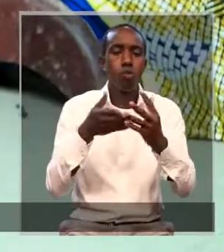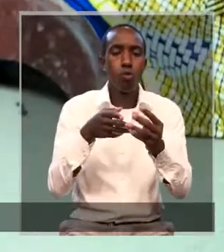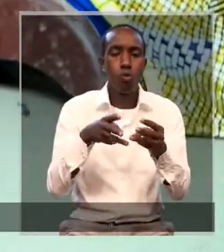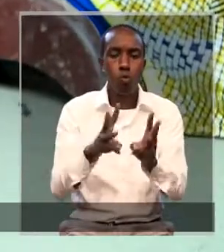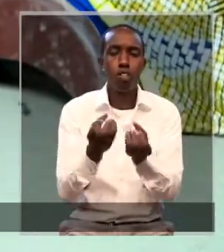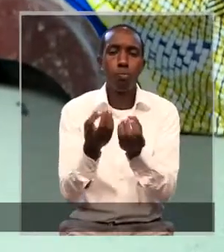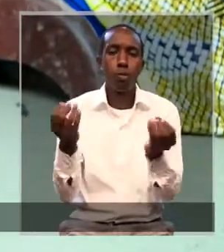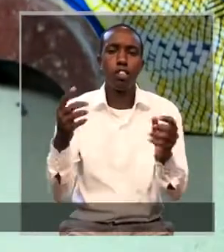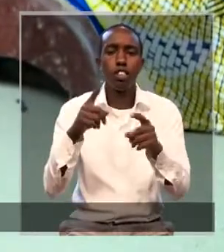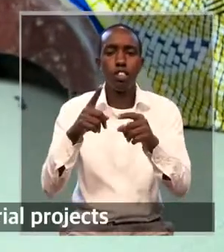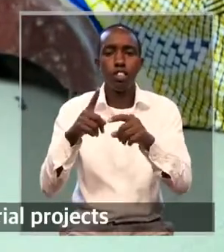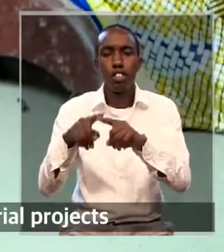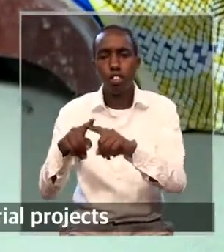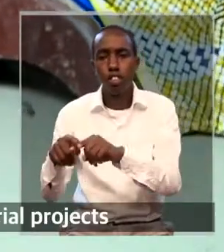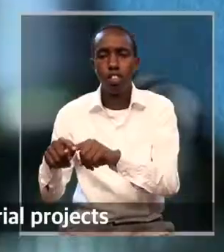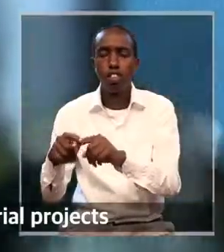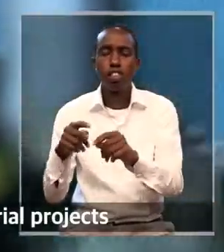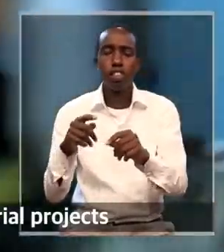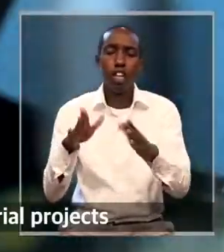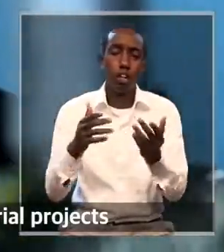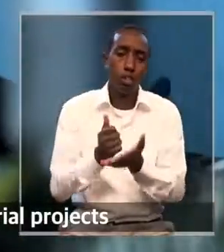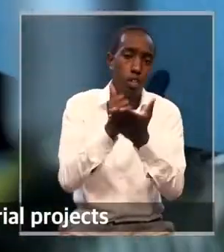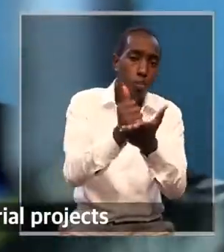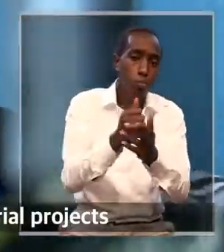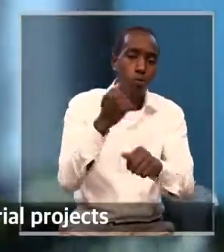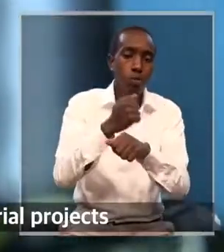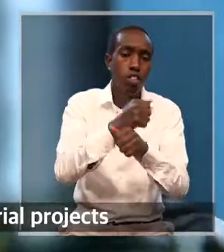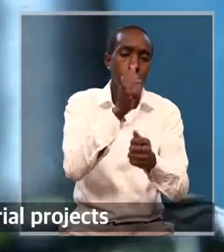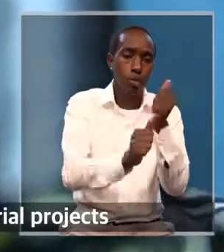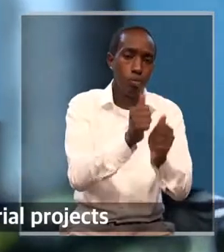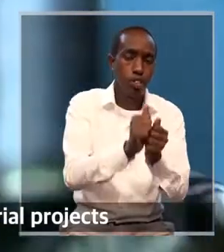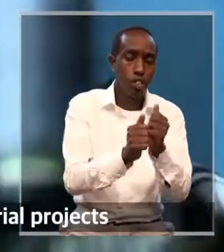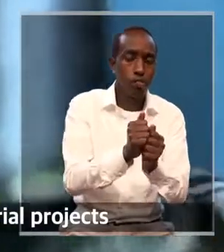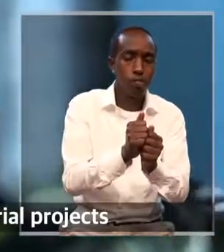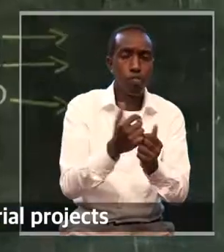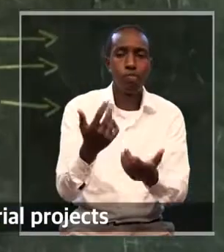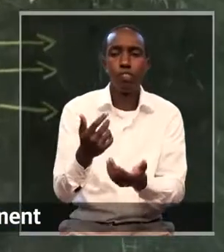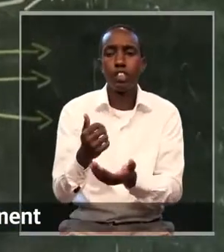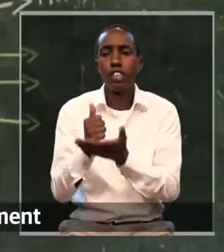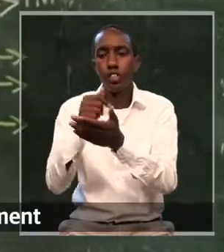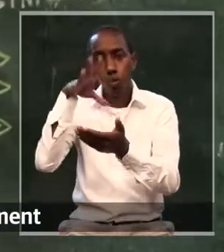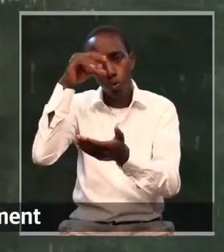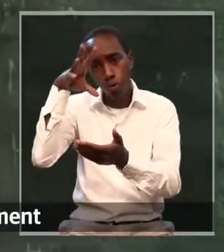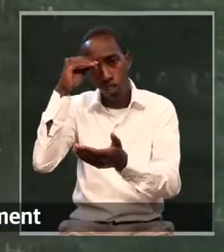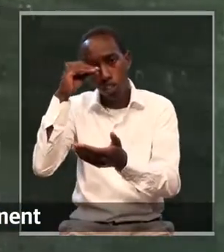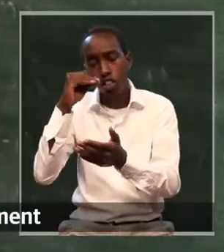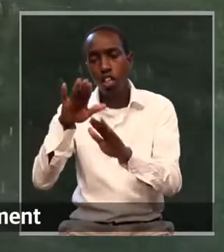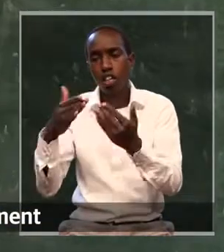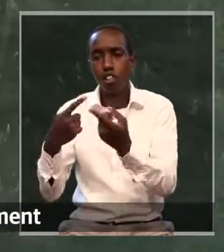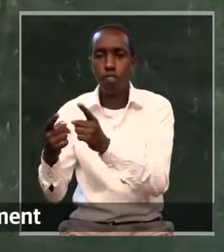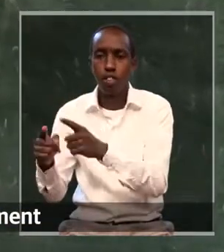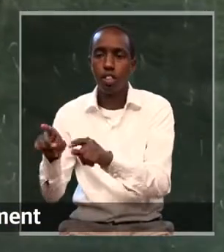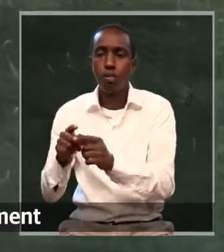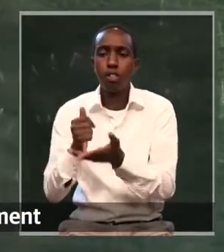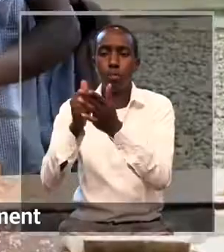bwinshi butandukanye bitabwaho haba mu kubafasha kwihangira imirimo kubavana mu bujiji bigishwa mu buryo butandukanye